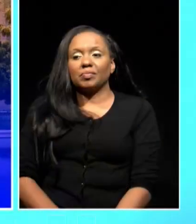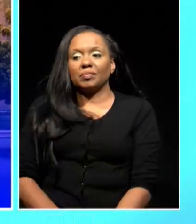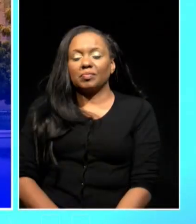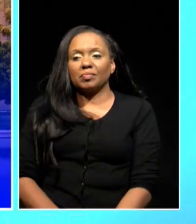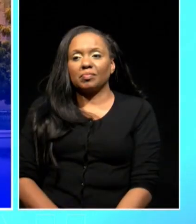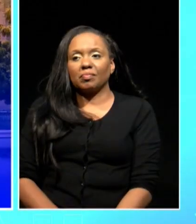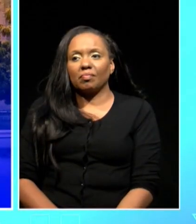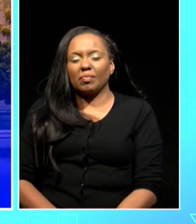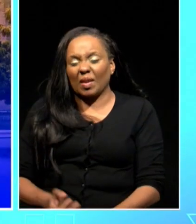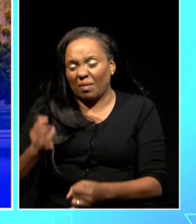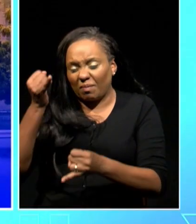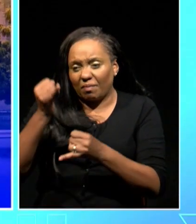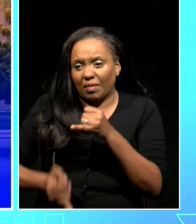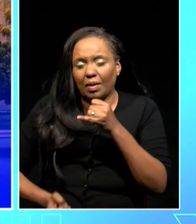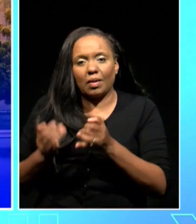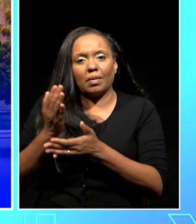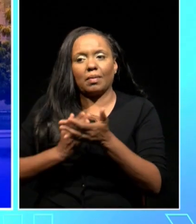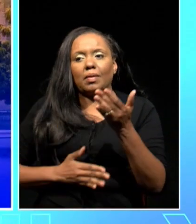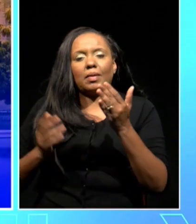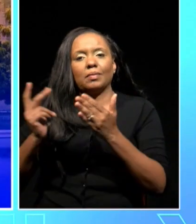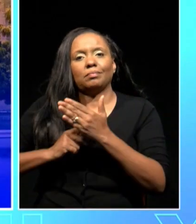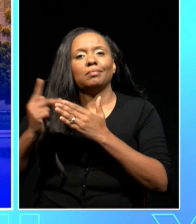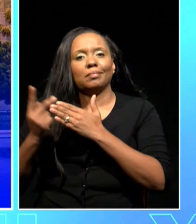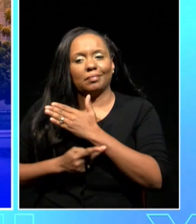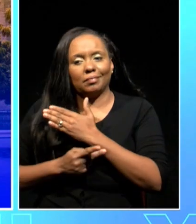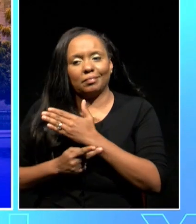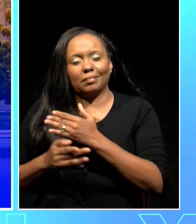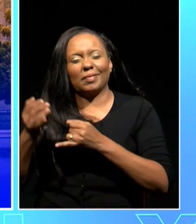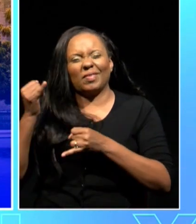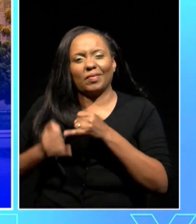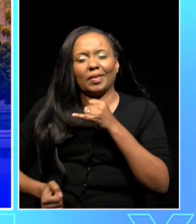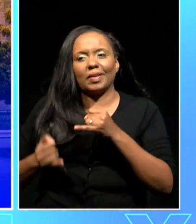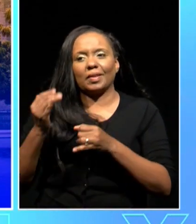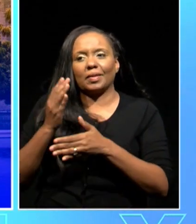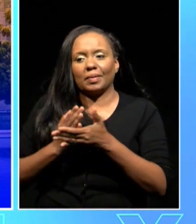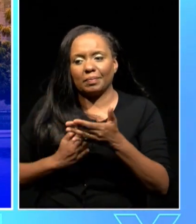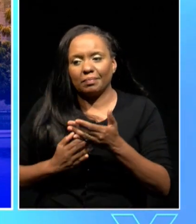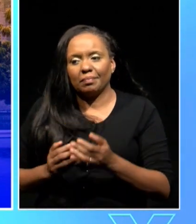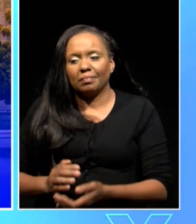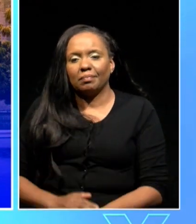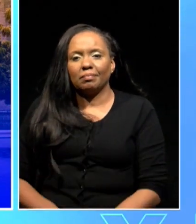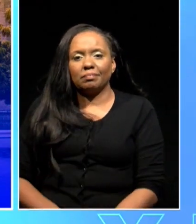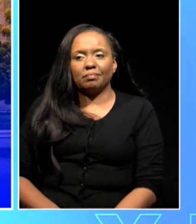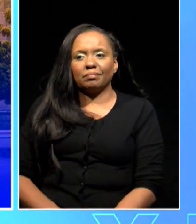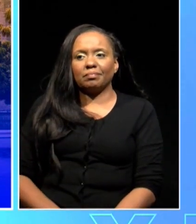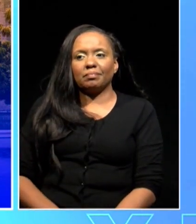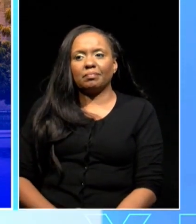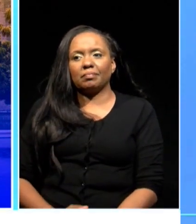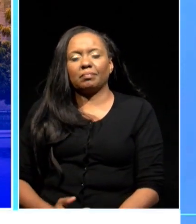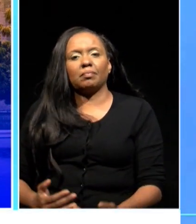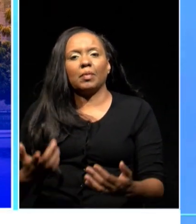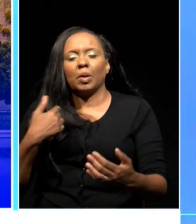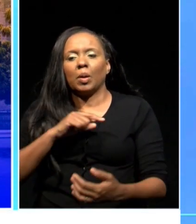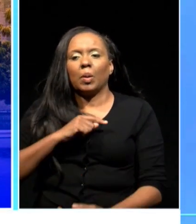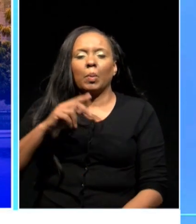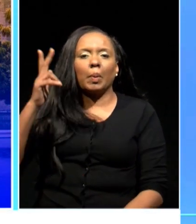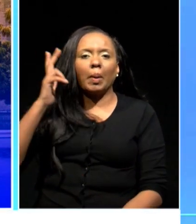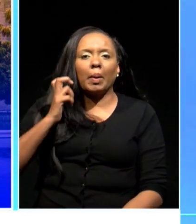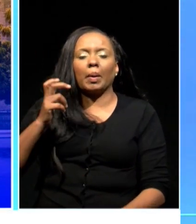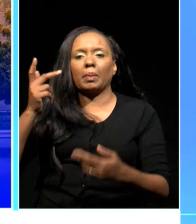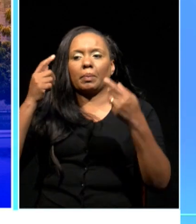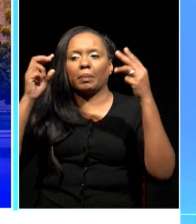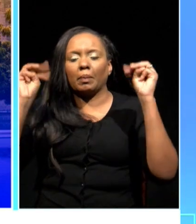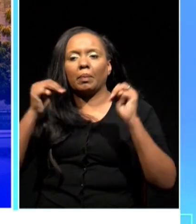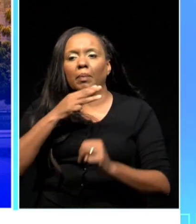In the final segment of the program, we're going to look at the heir apparent to the Barbados Labour Party. We've heard the Prime Minister Mia